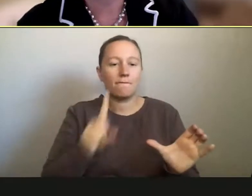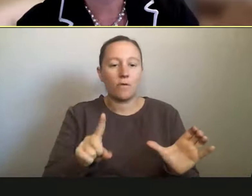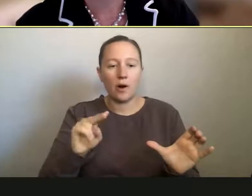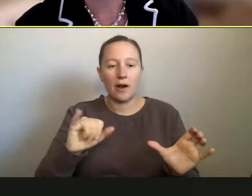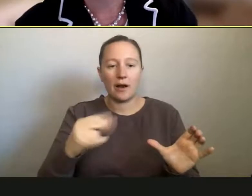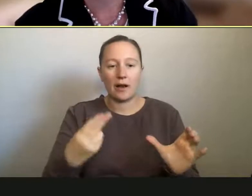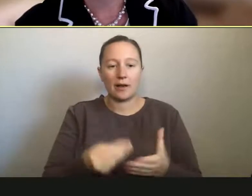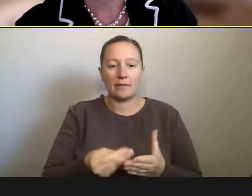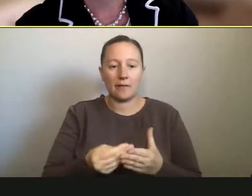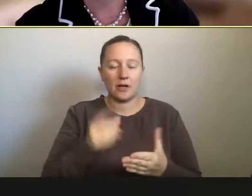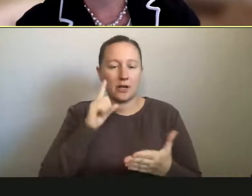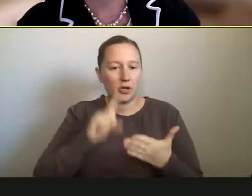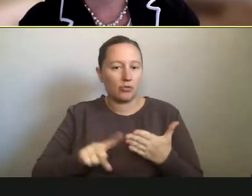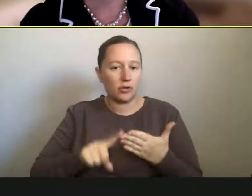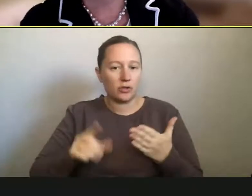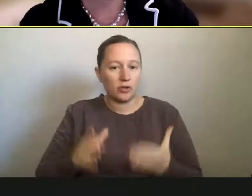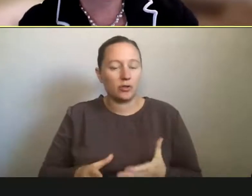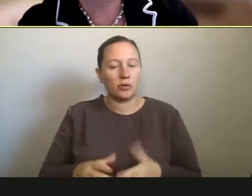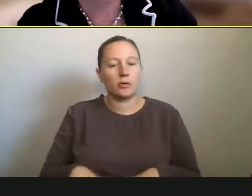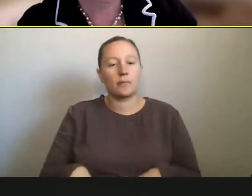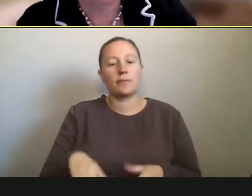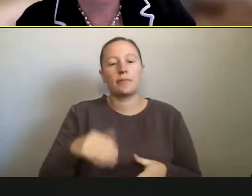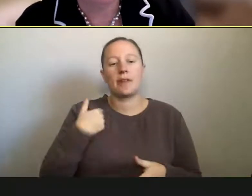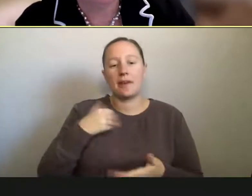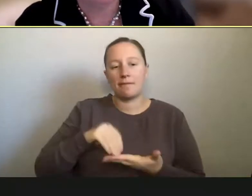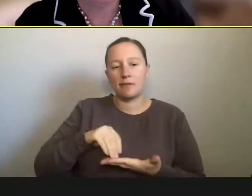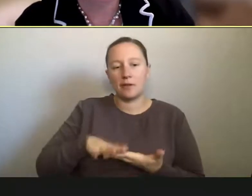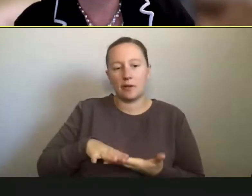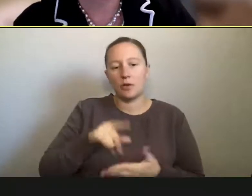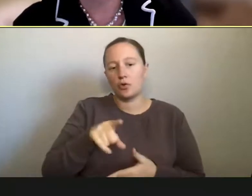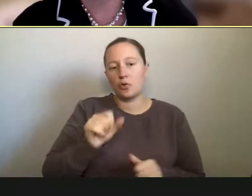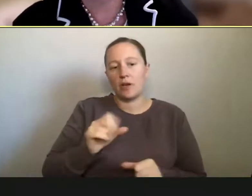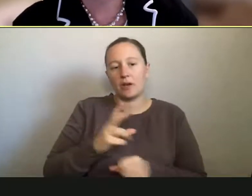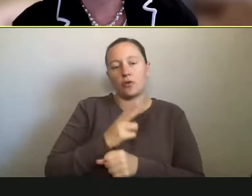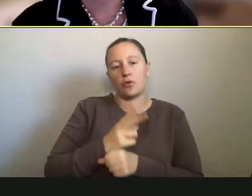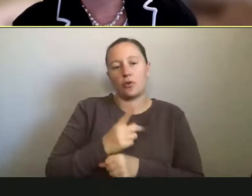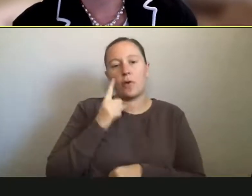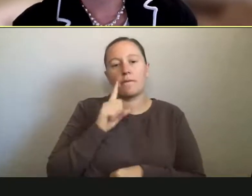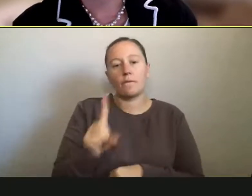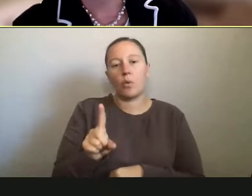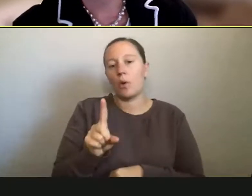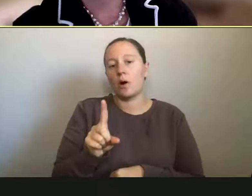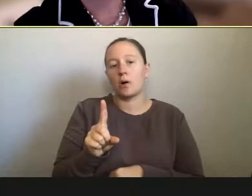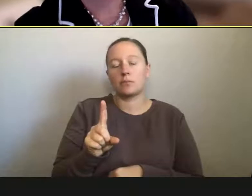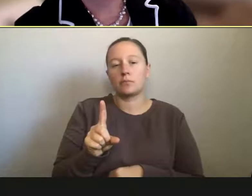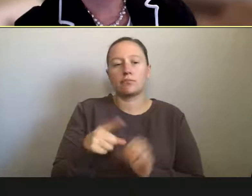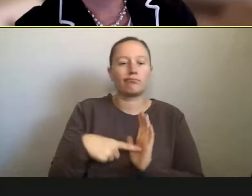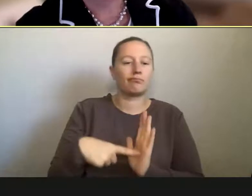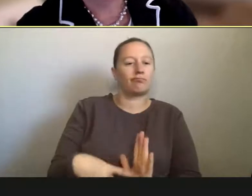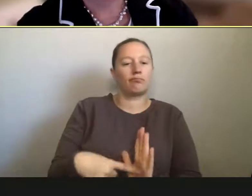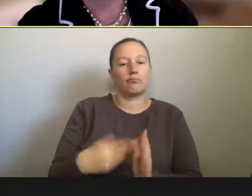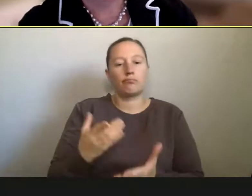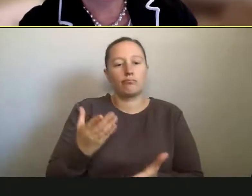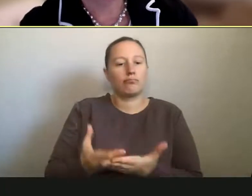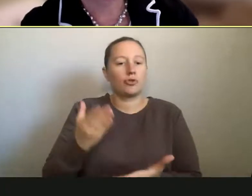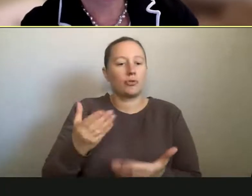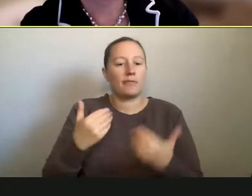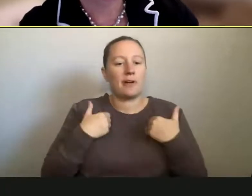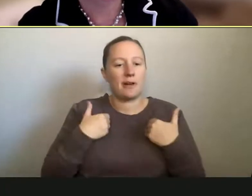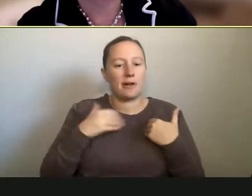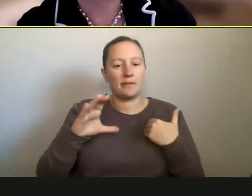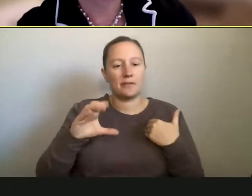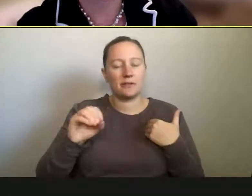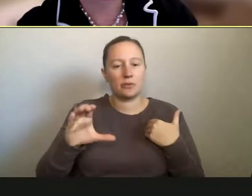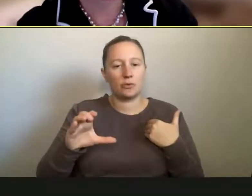researchers. There is documentation that you would use to demonstrate that you had a COC. That